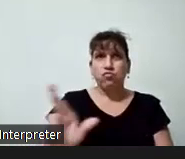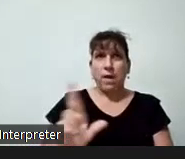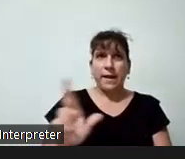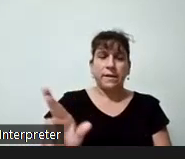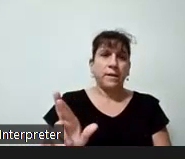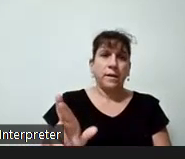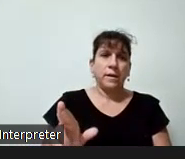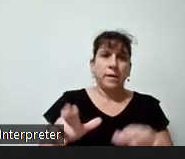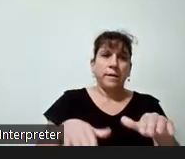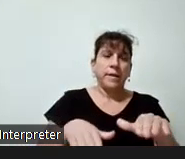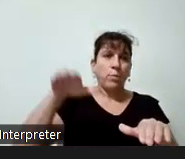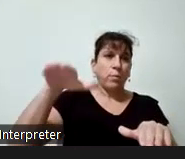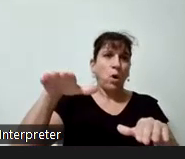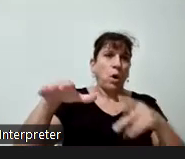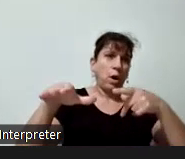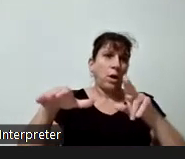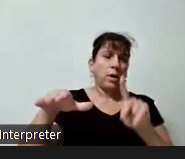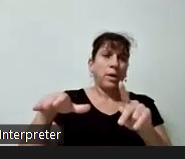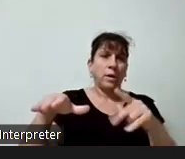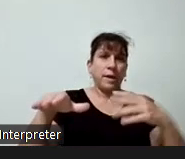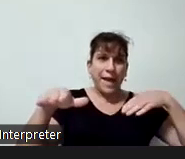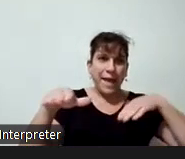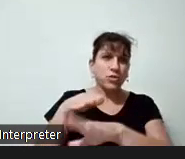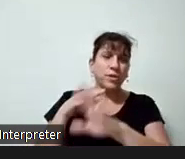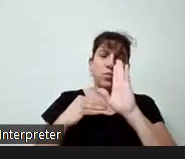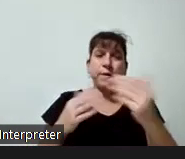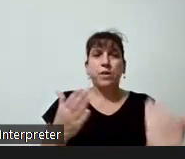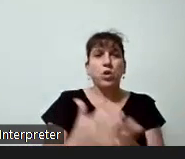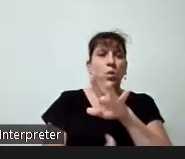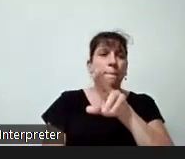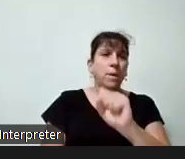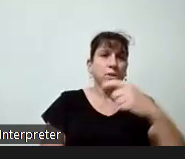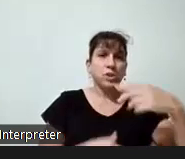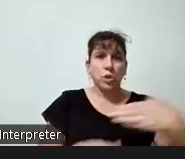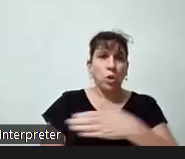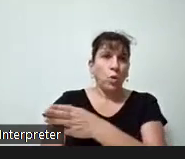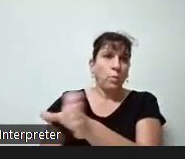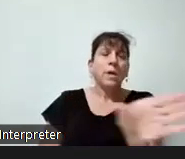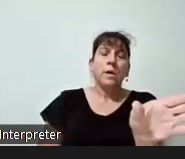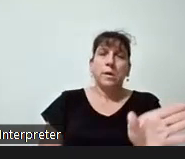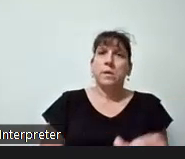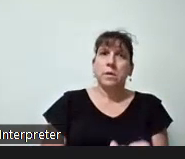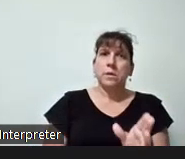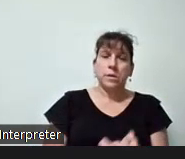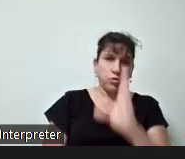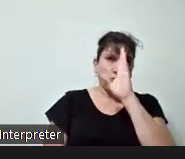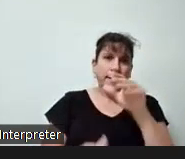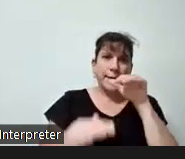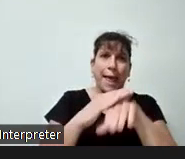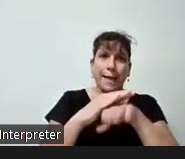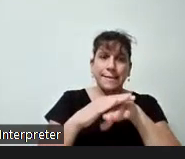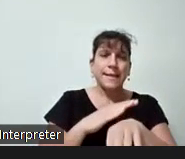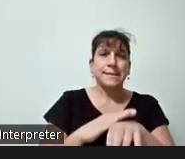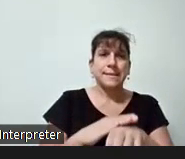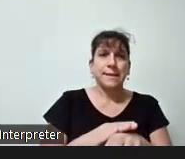That upper park entrance will be our new bus loop. That will give you direct access into the